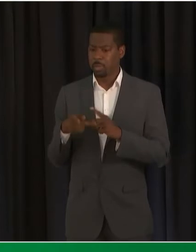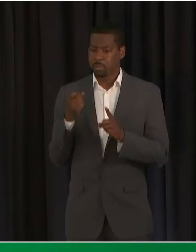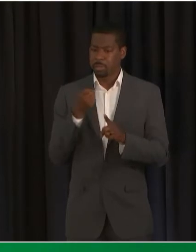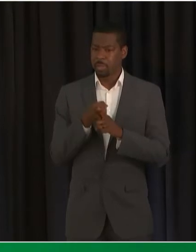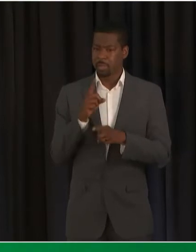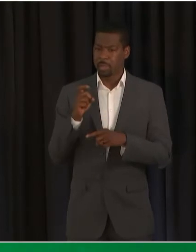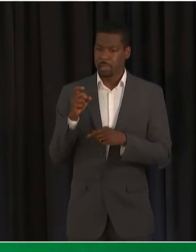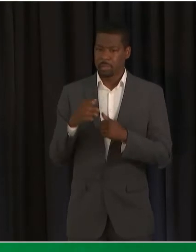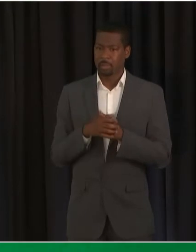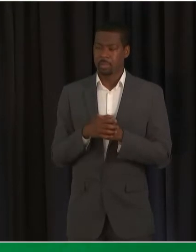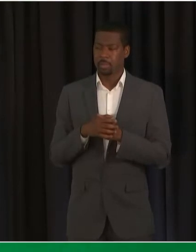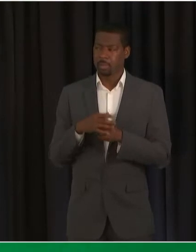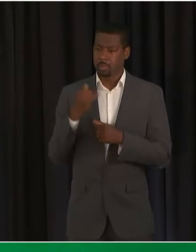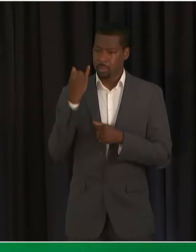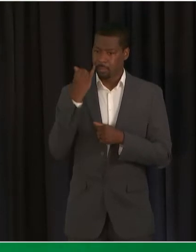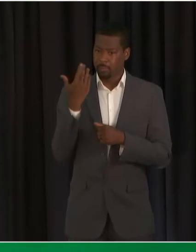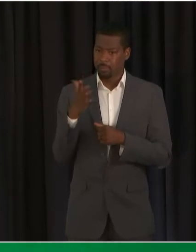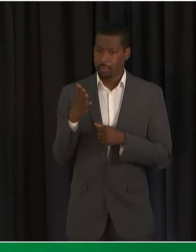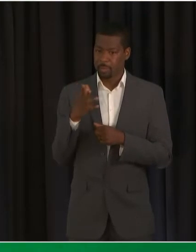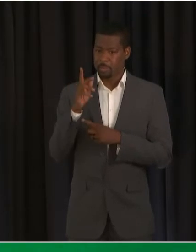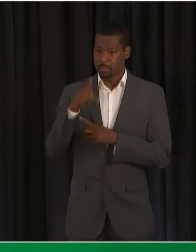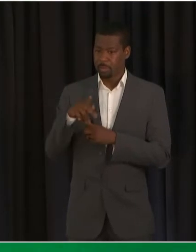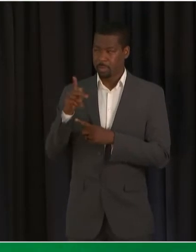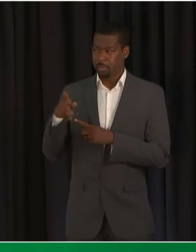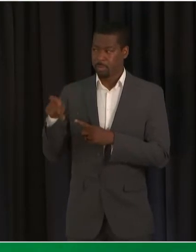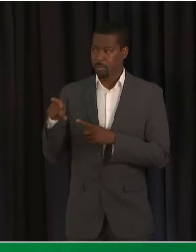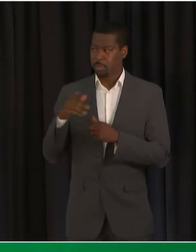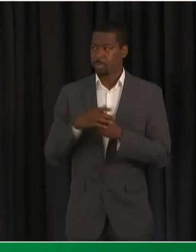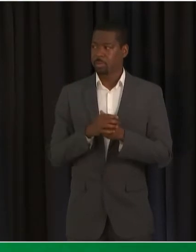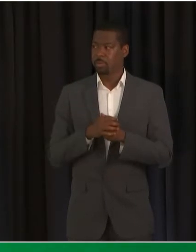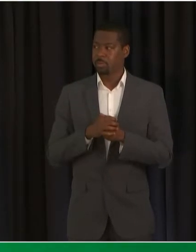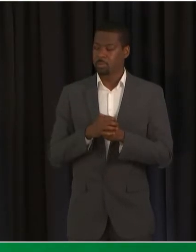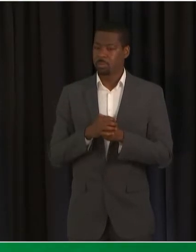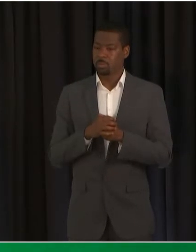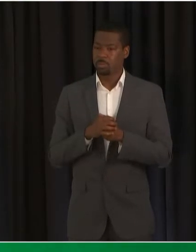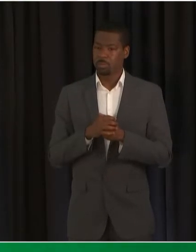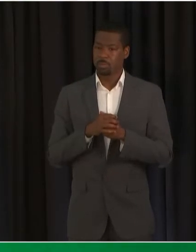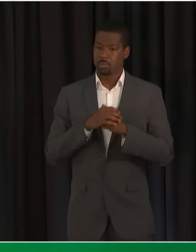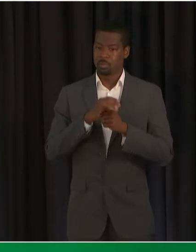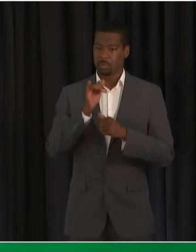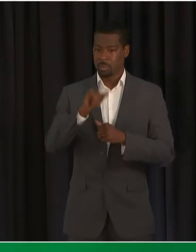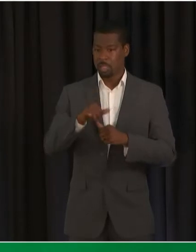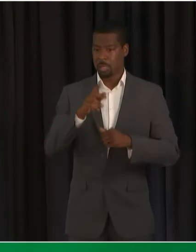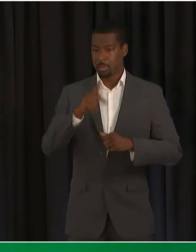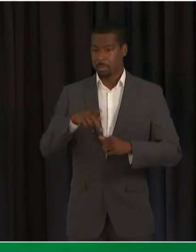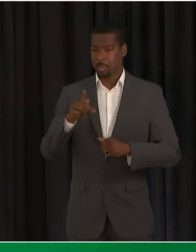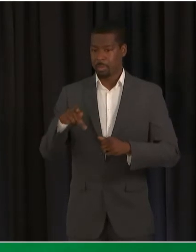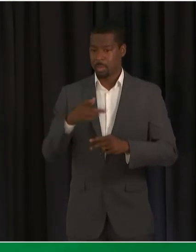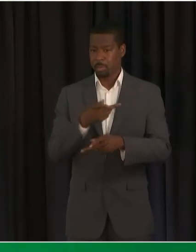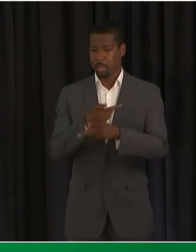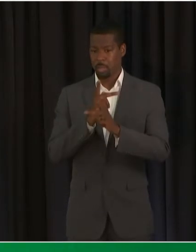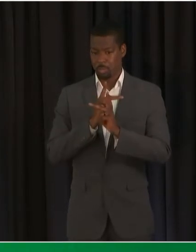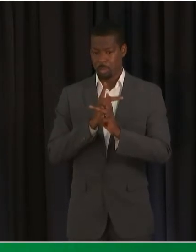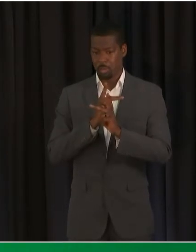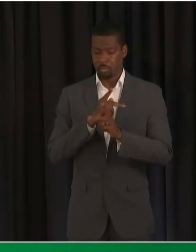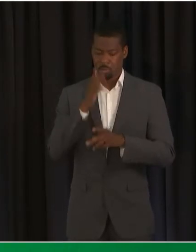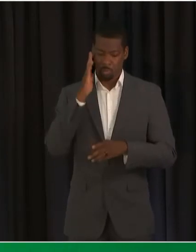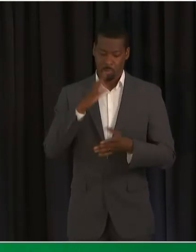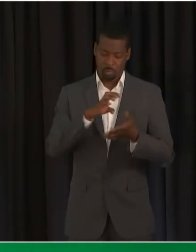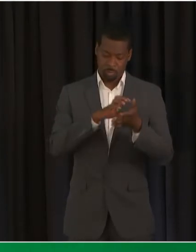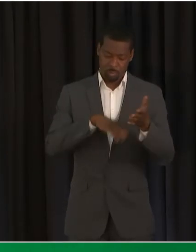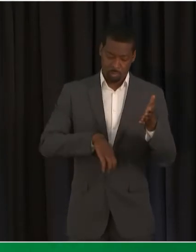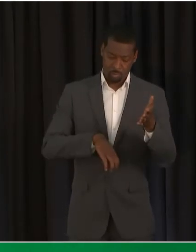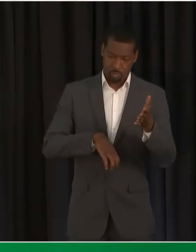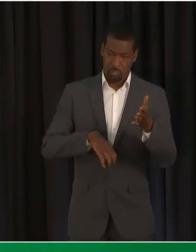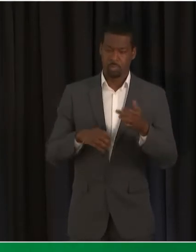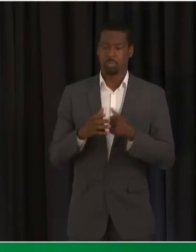right, so if you have a PPP already, then the PPP loan that you have will actually be